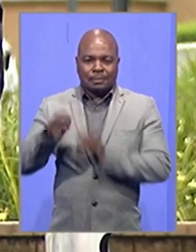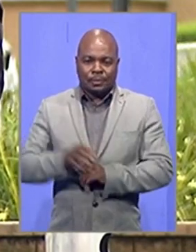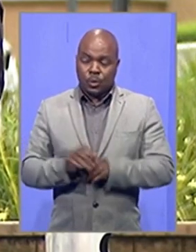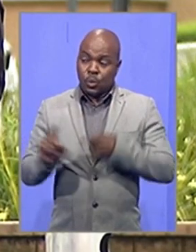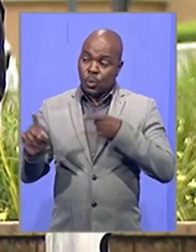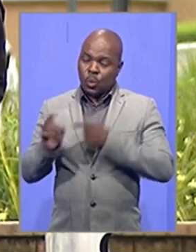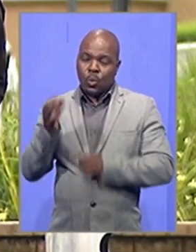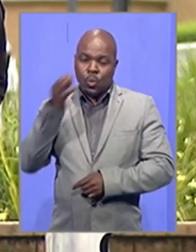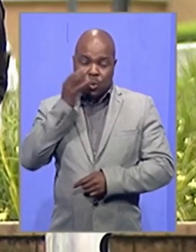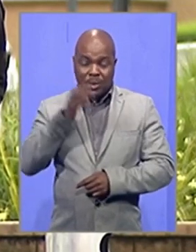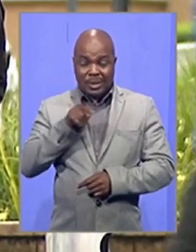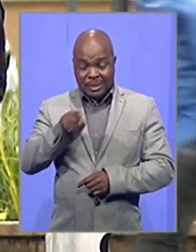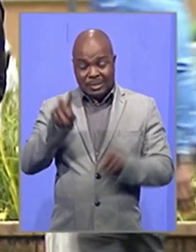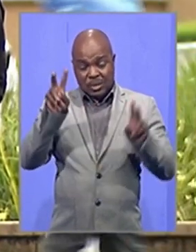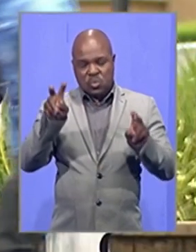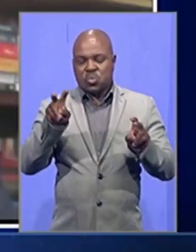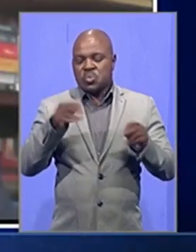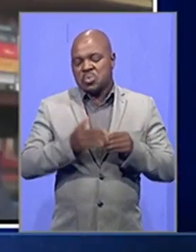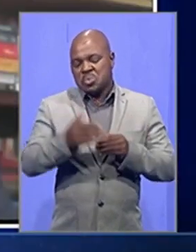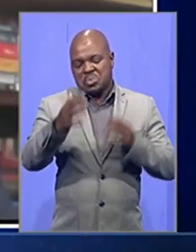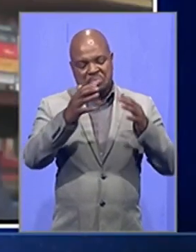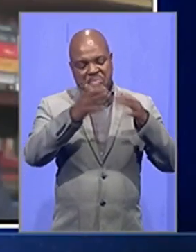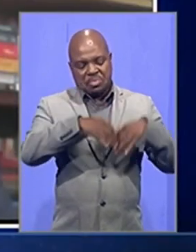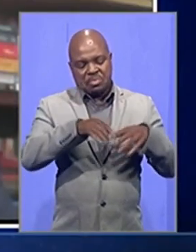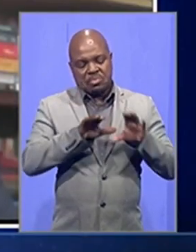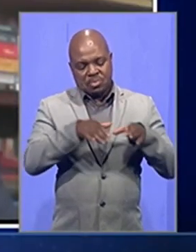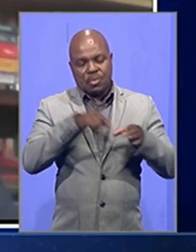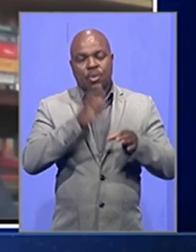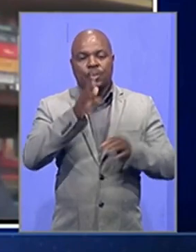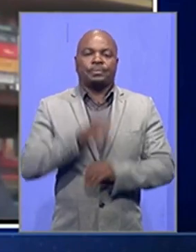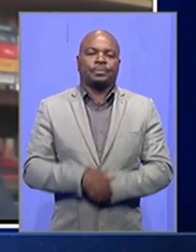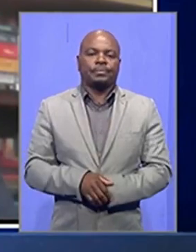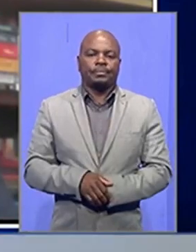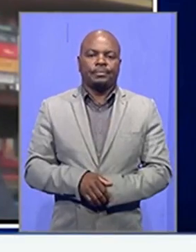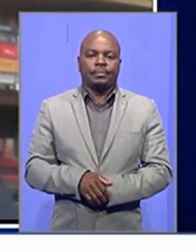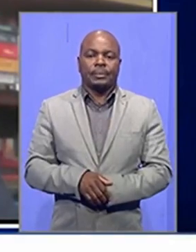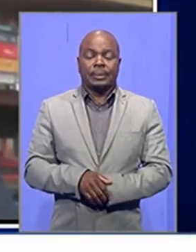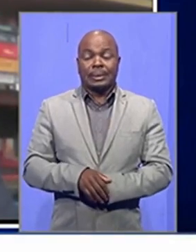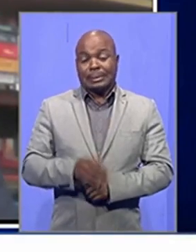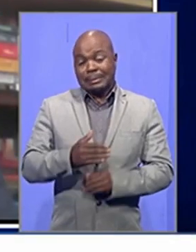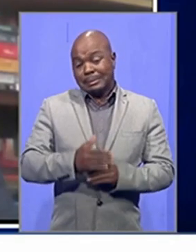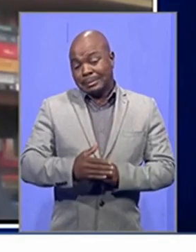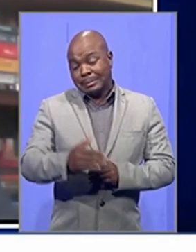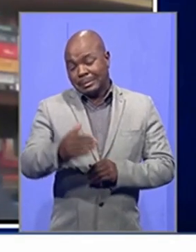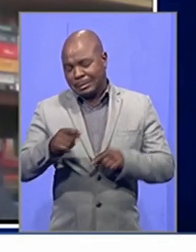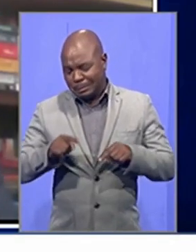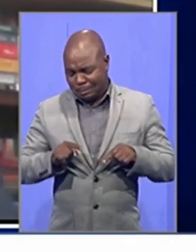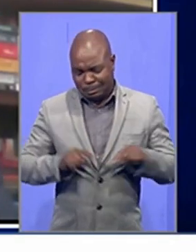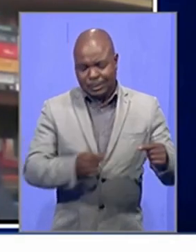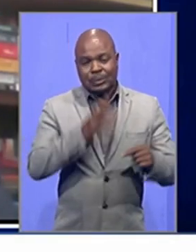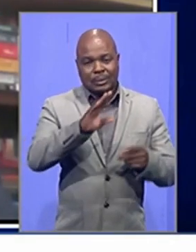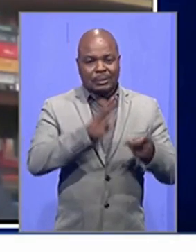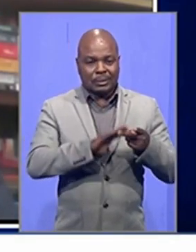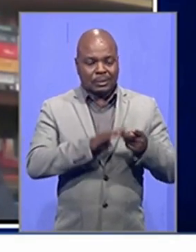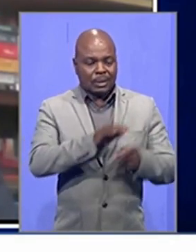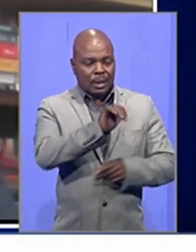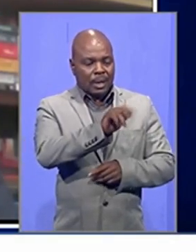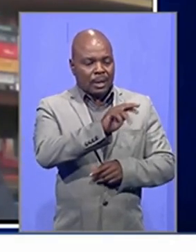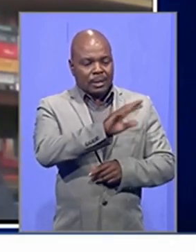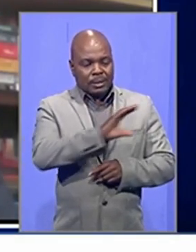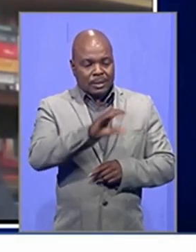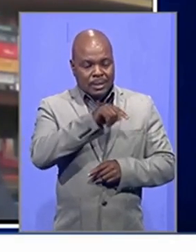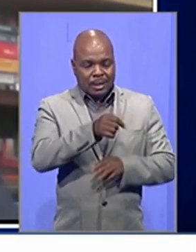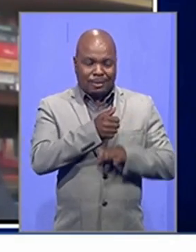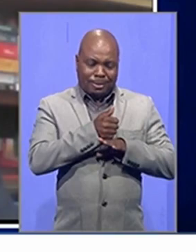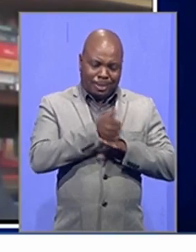kgato eo e tlile go thuba lekoko There will be a backlash to this, and this will pose a threat to the ANC,